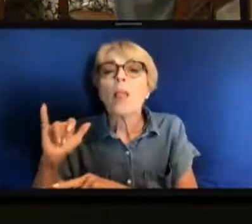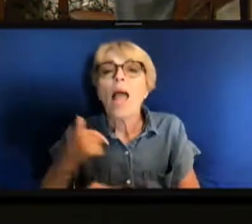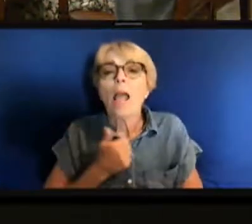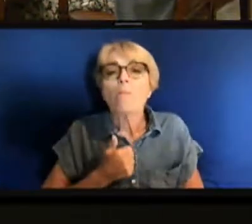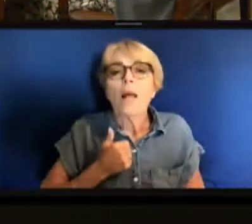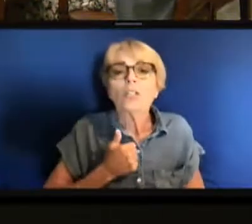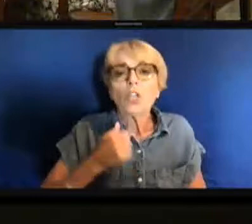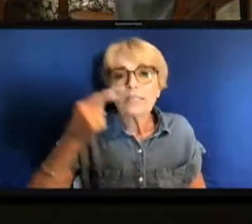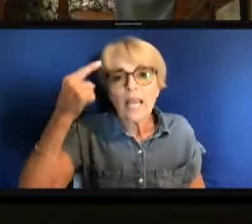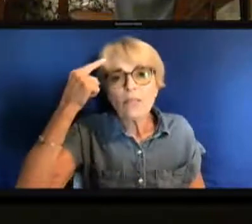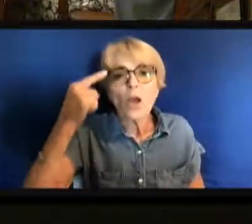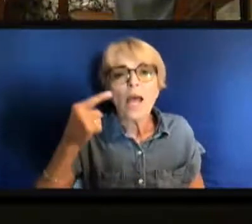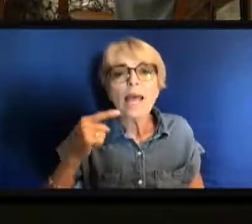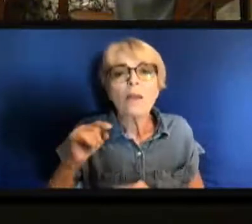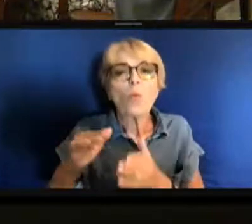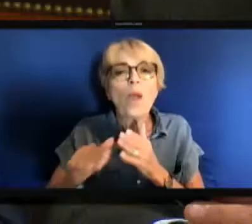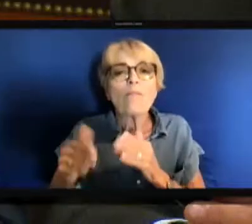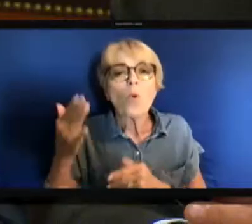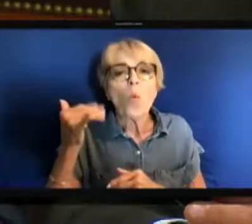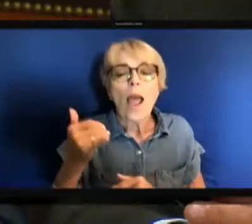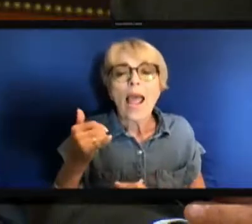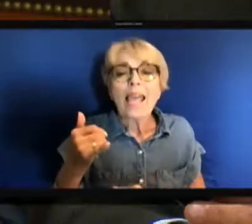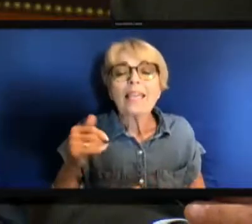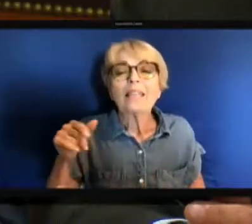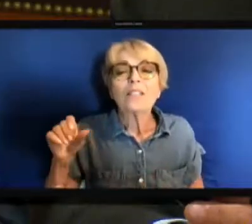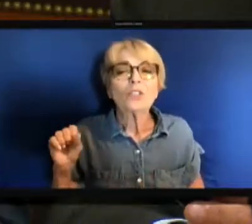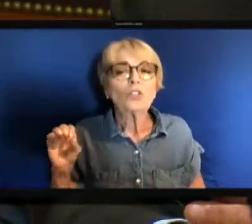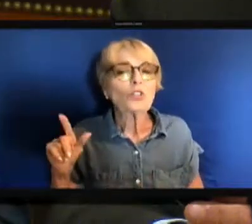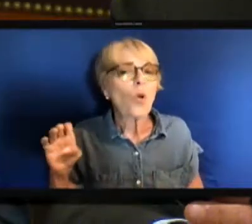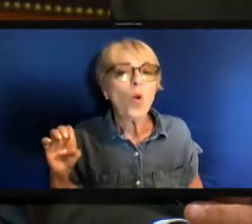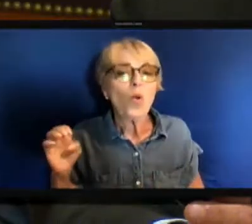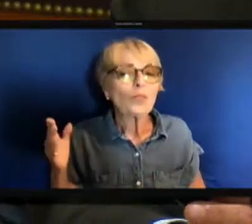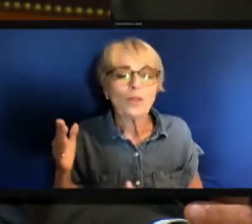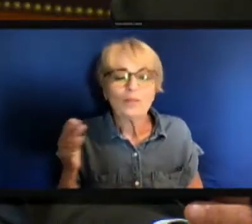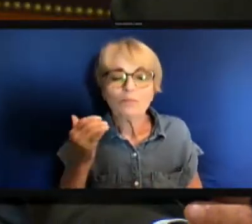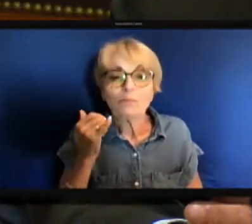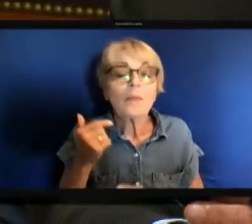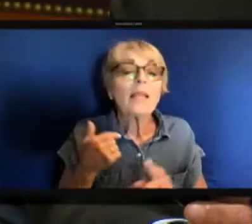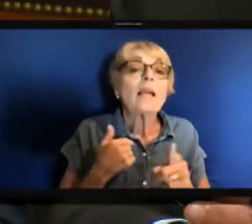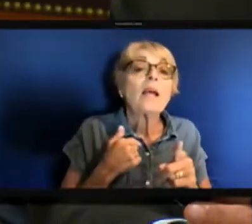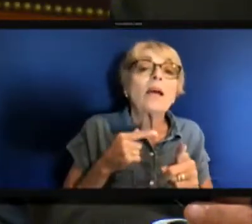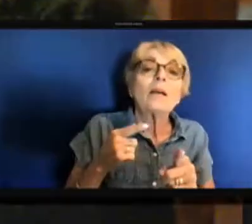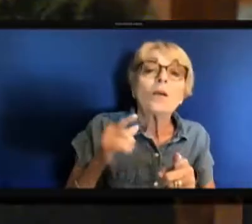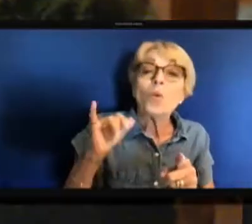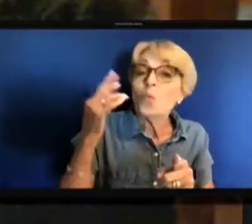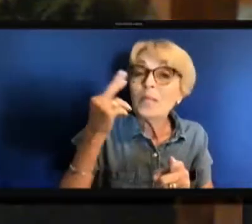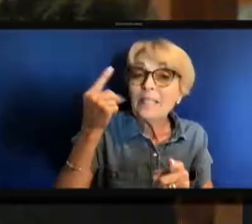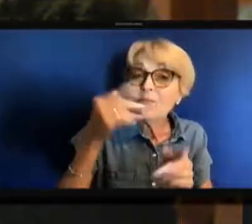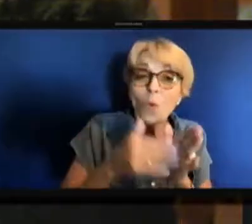was because it was a sole source. Okay. The rationale for the waiver was the